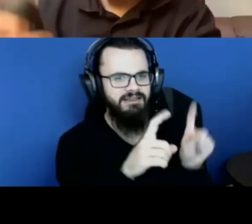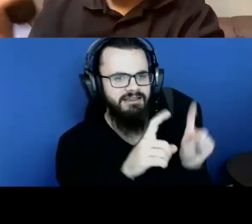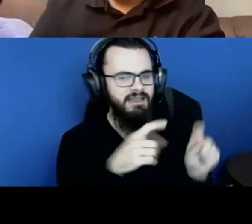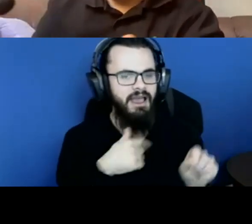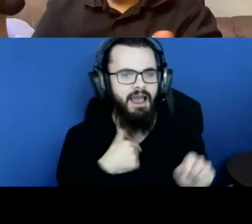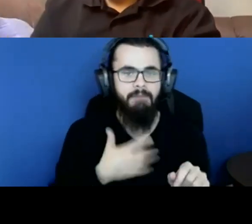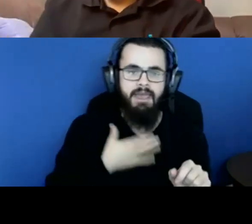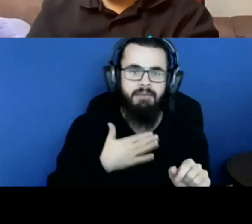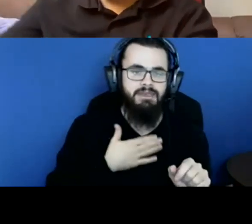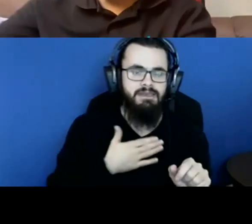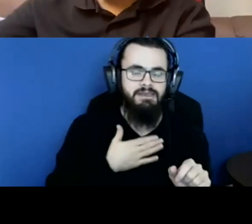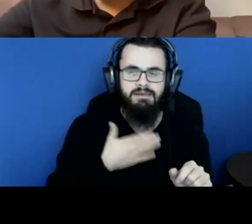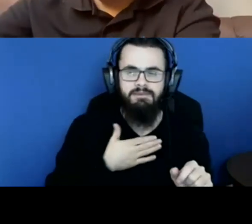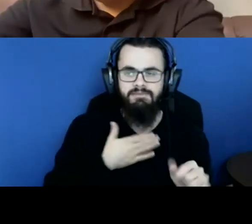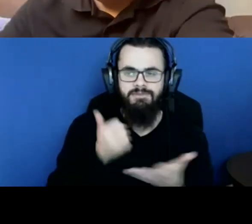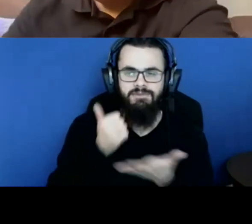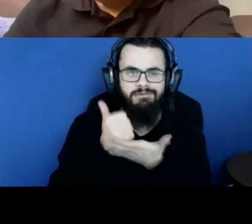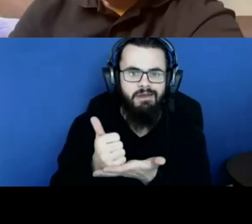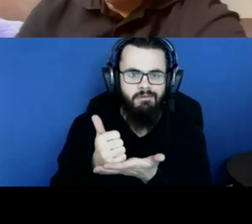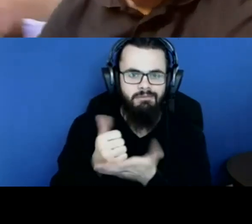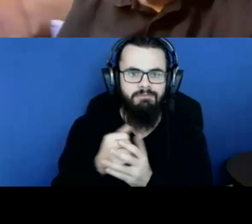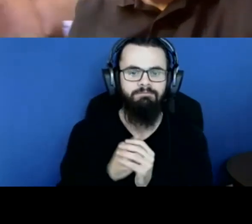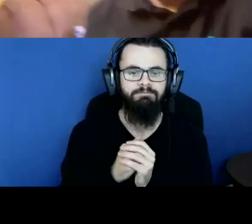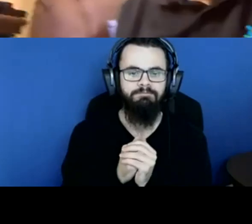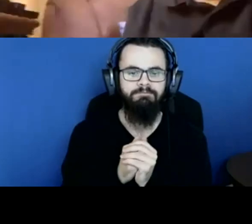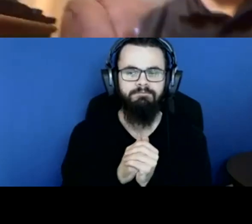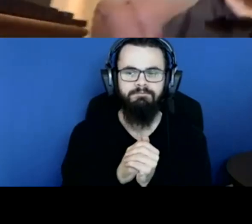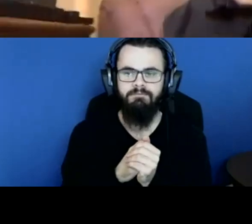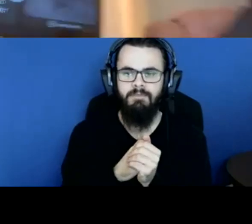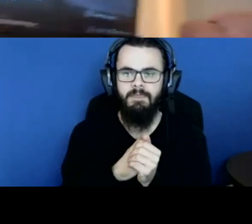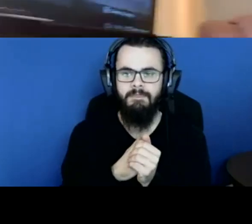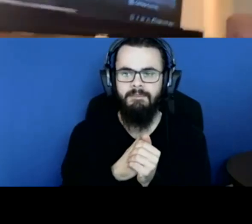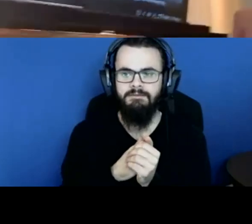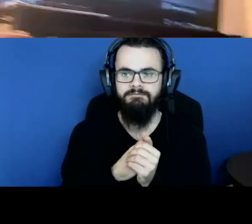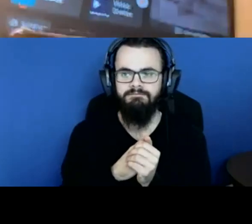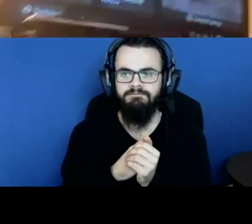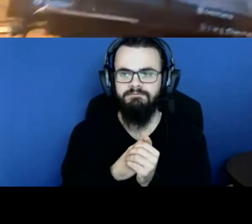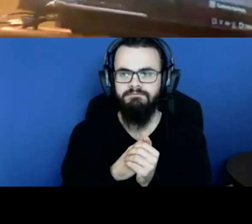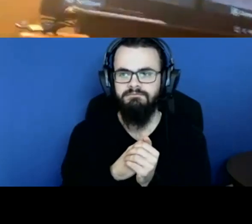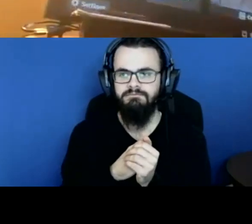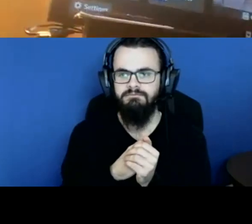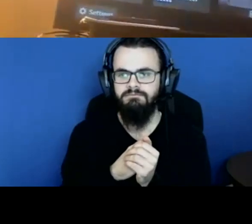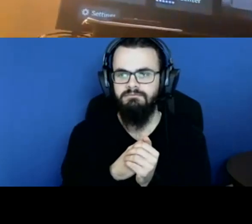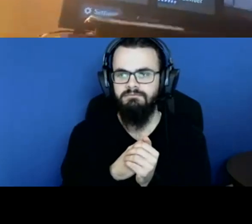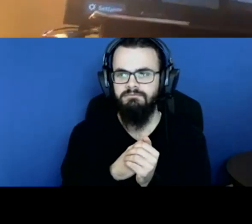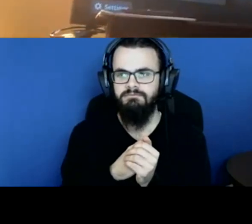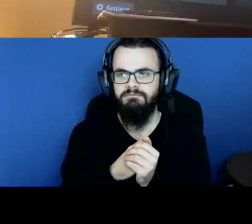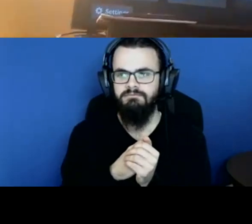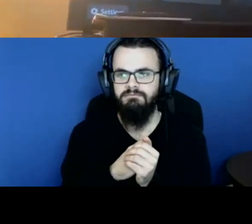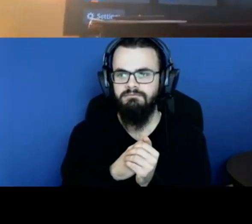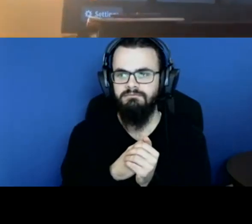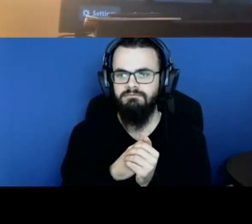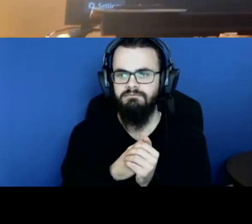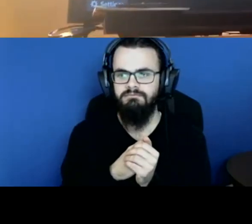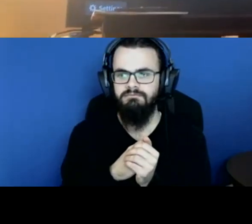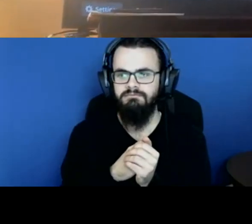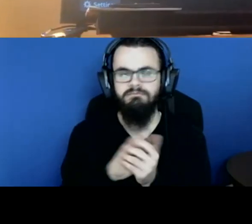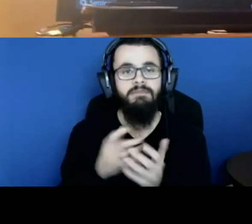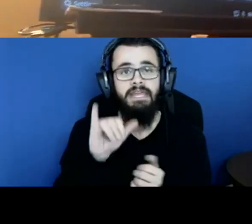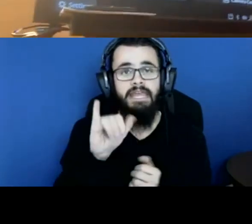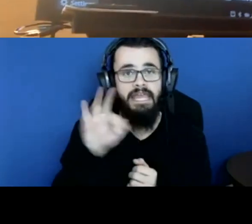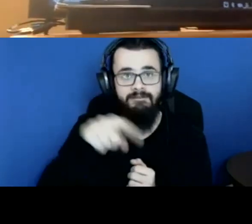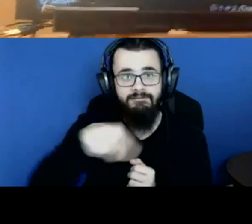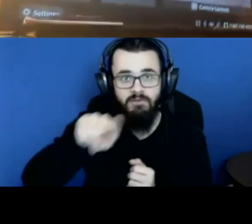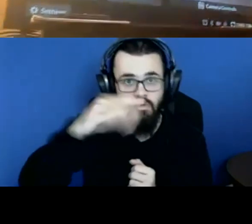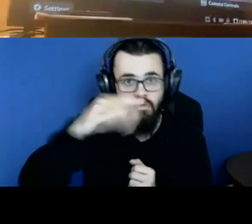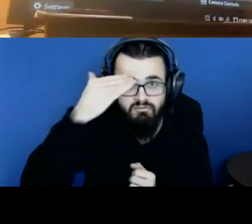it, which is a technology, if you all don't already know this, is a video phone for